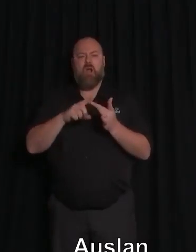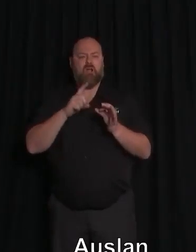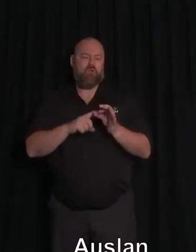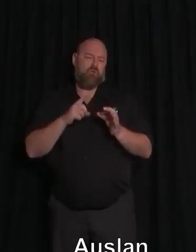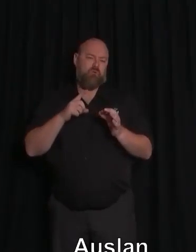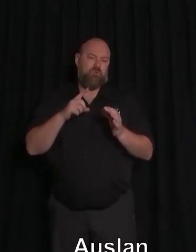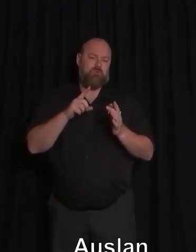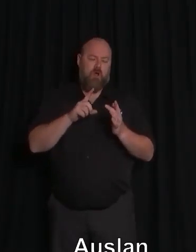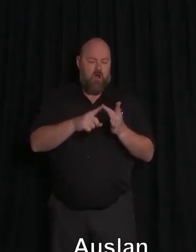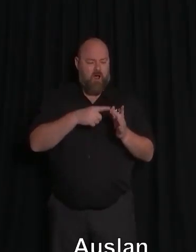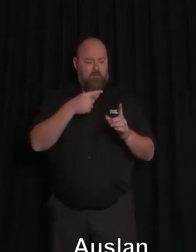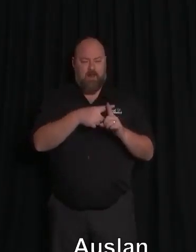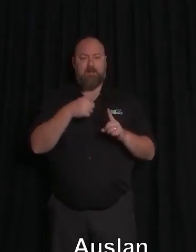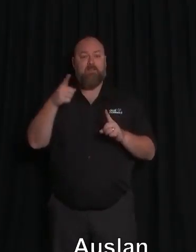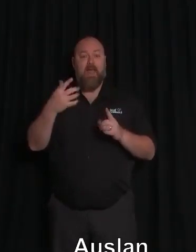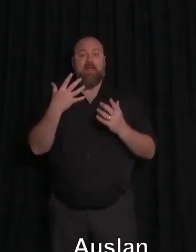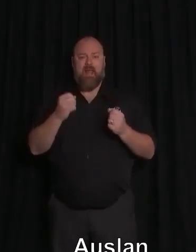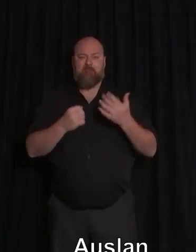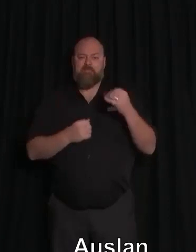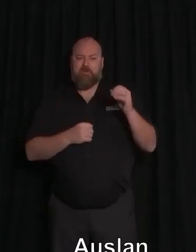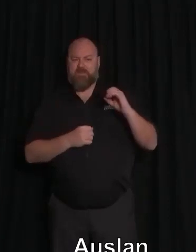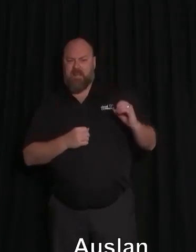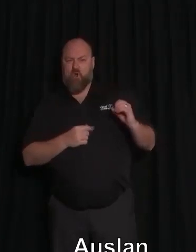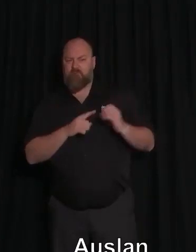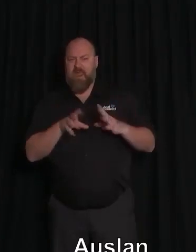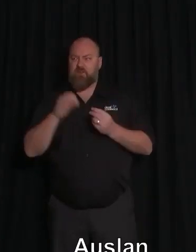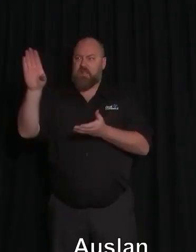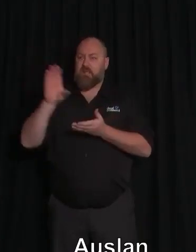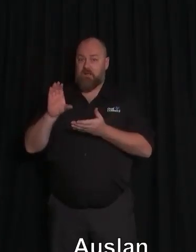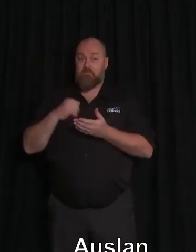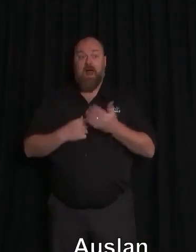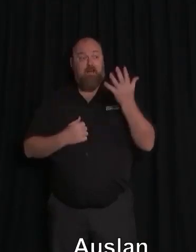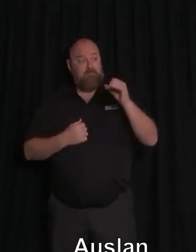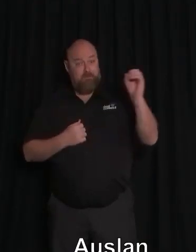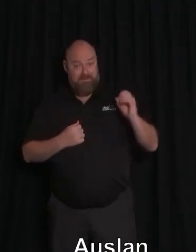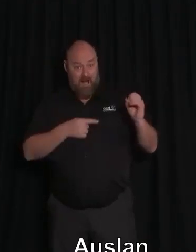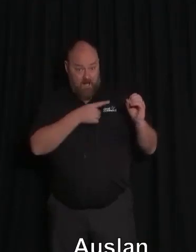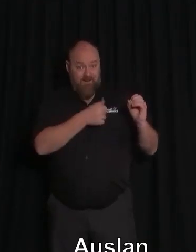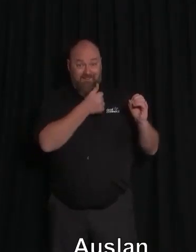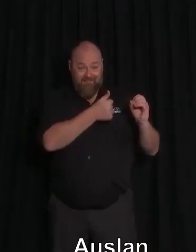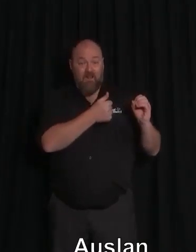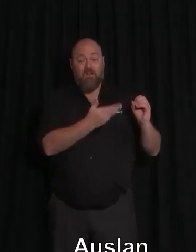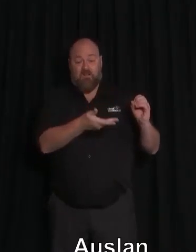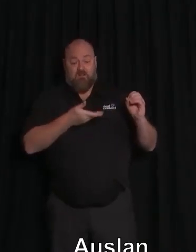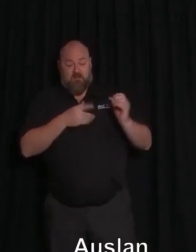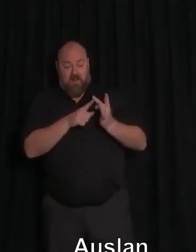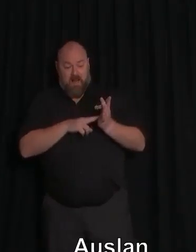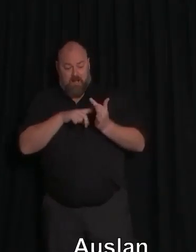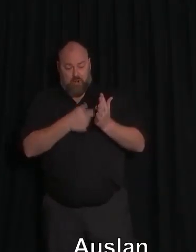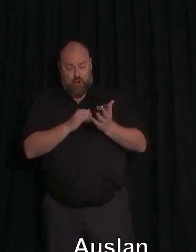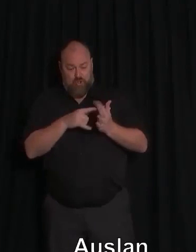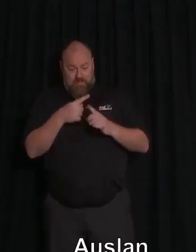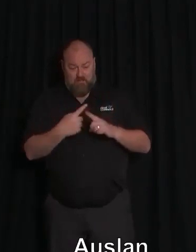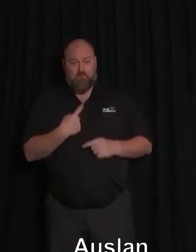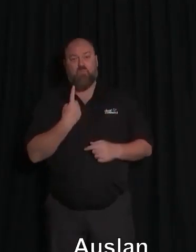every $100. But just know, out of that 50 cents, Intersex and also LBQ organizing gets about 1% of